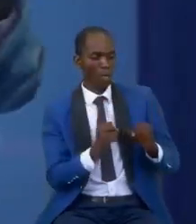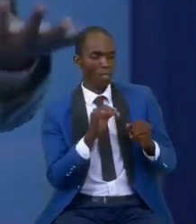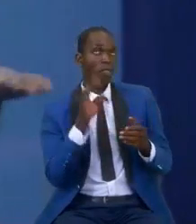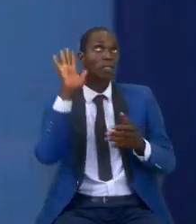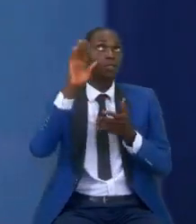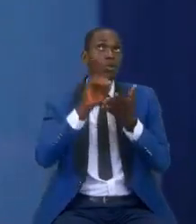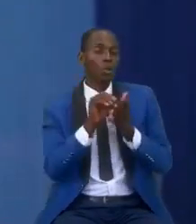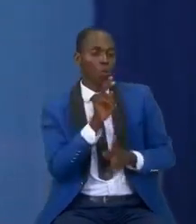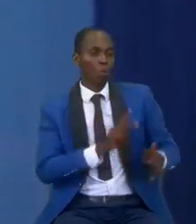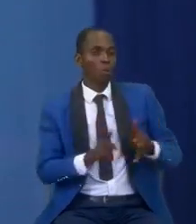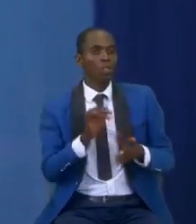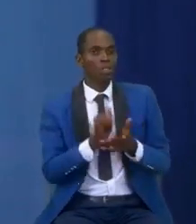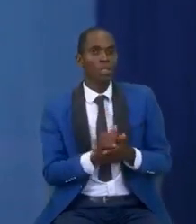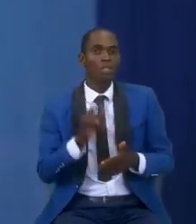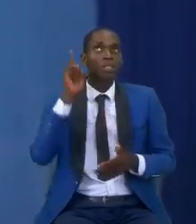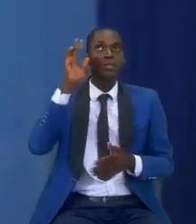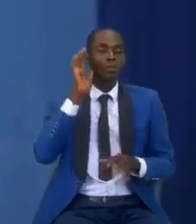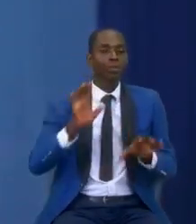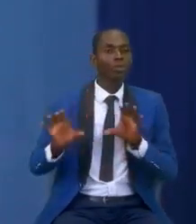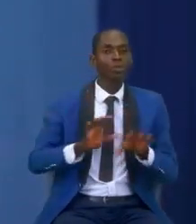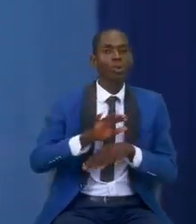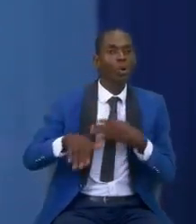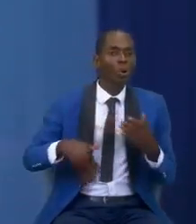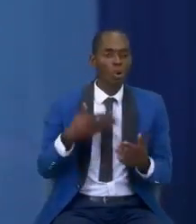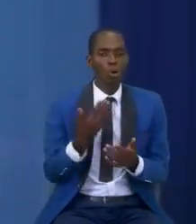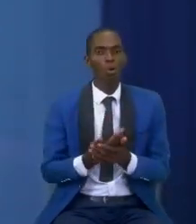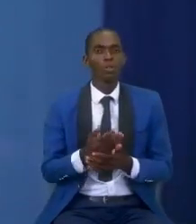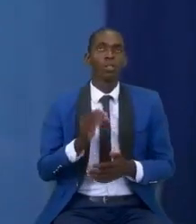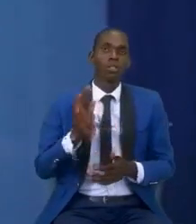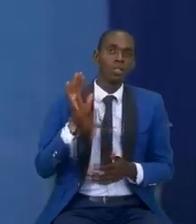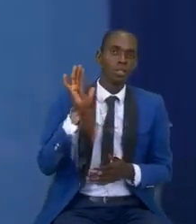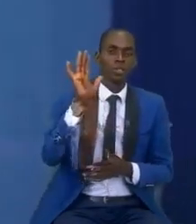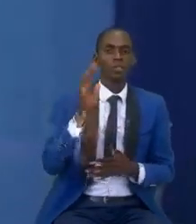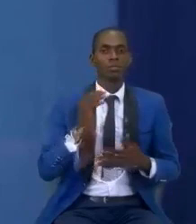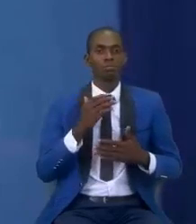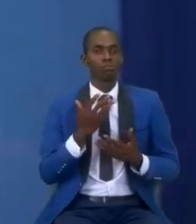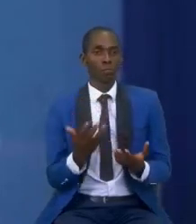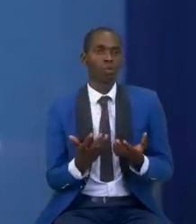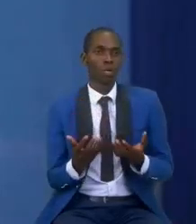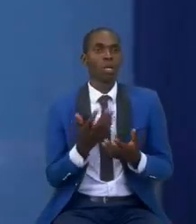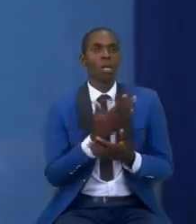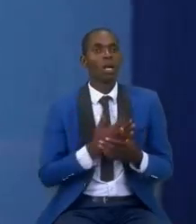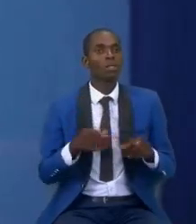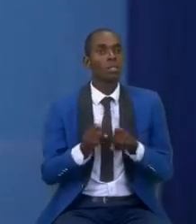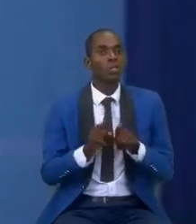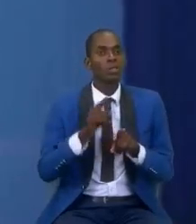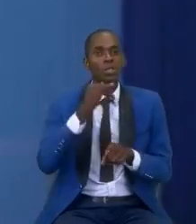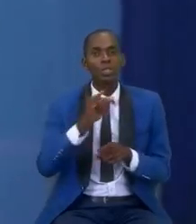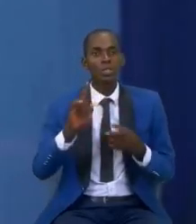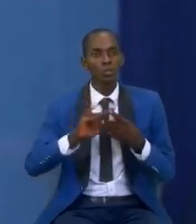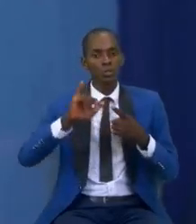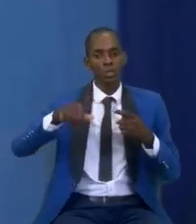pleasure. And then even saying to Jerusalem, thou shalt be built, and to